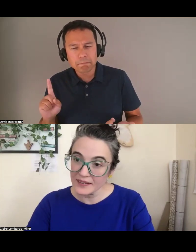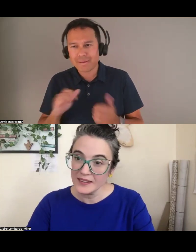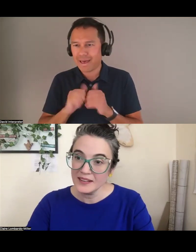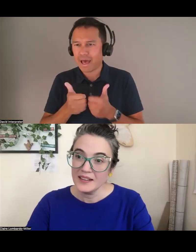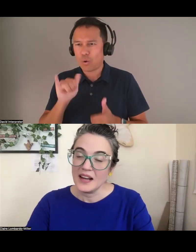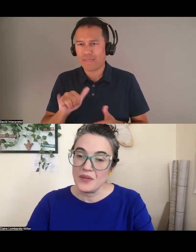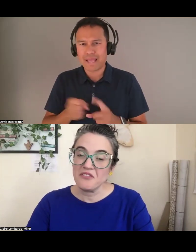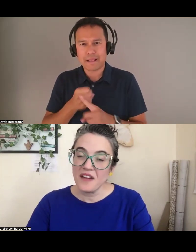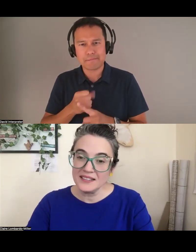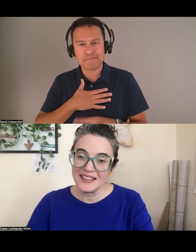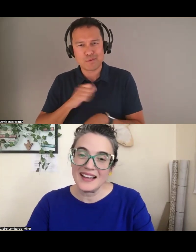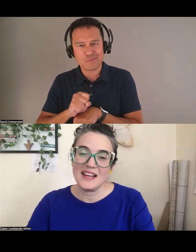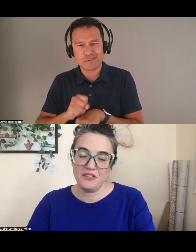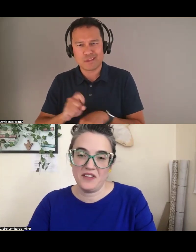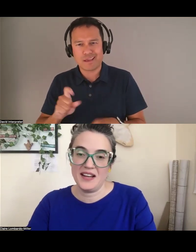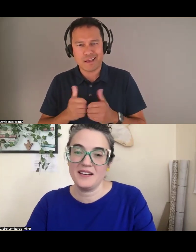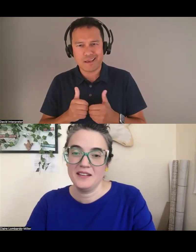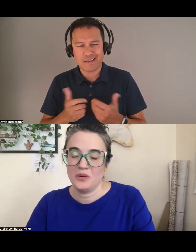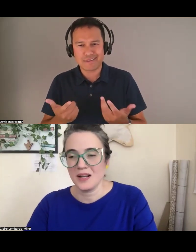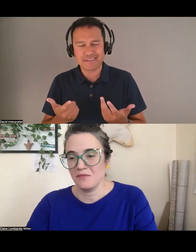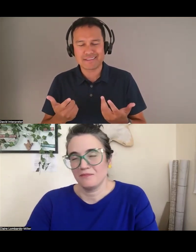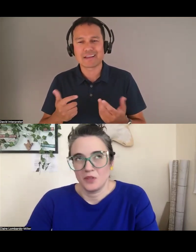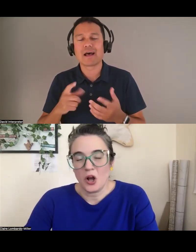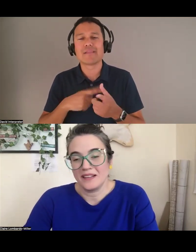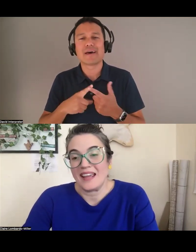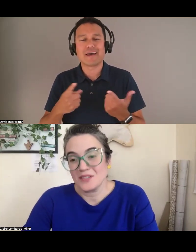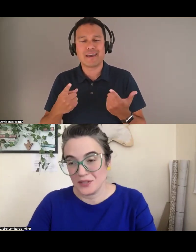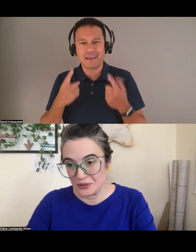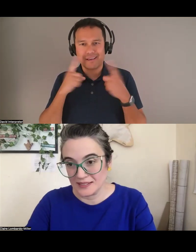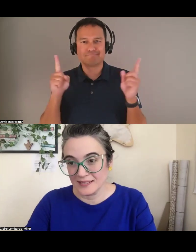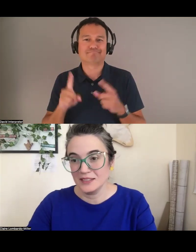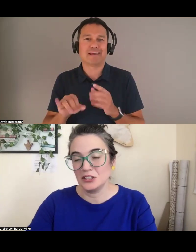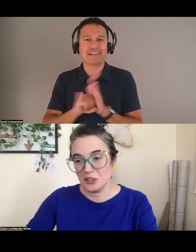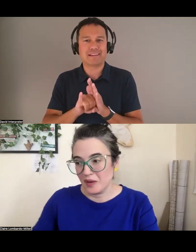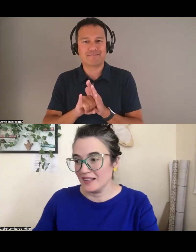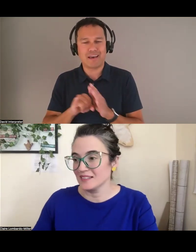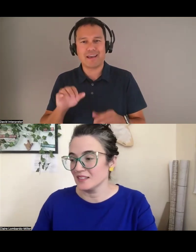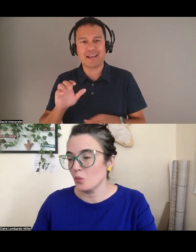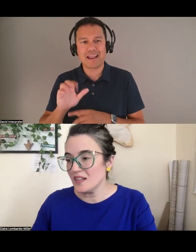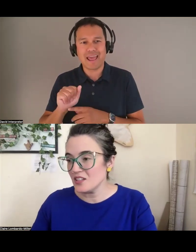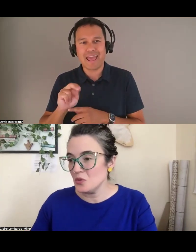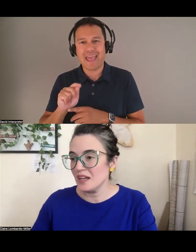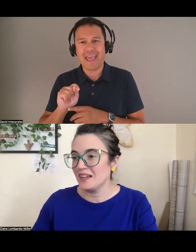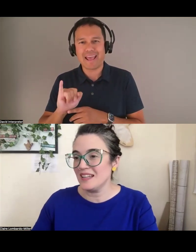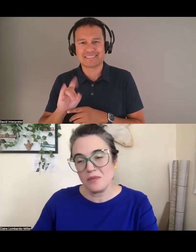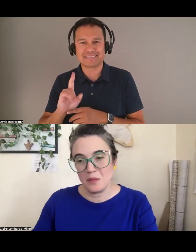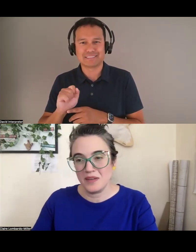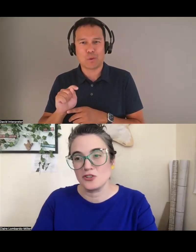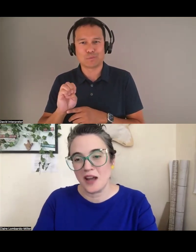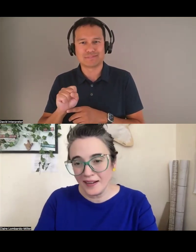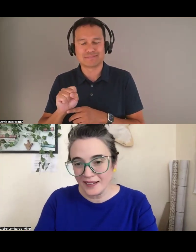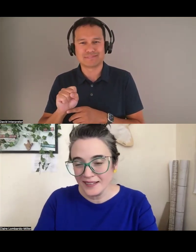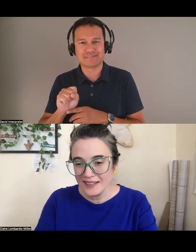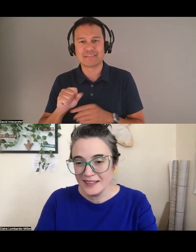work, and then finally identifying what I'm calling antidotes to your biases, ways that you can keep them